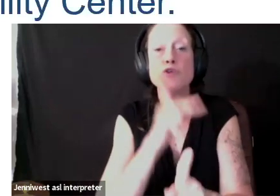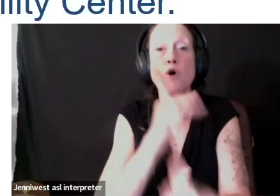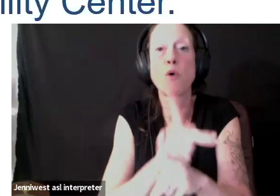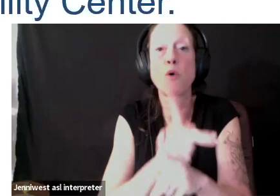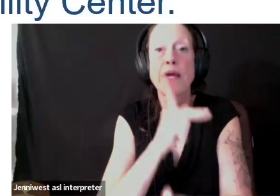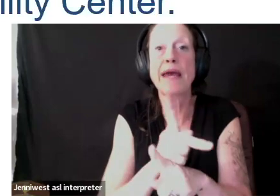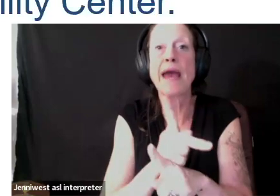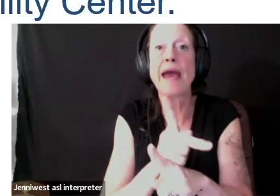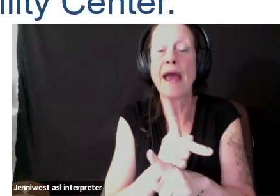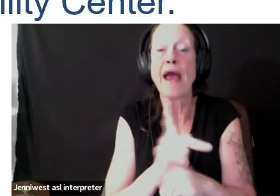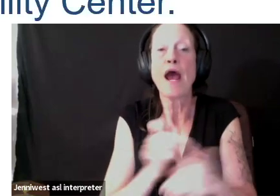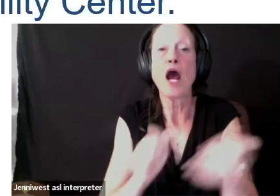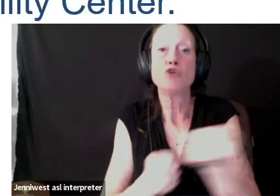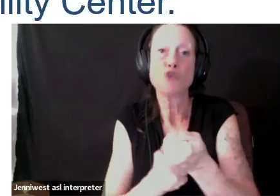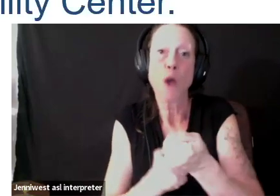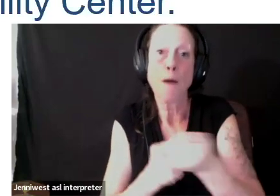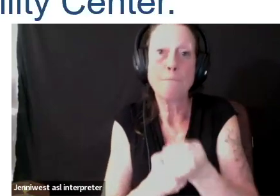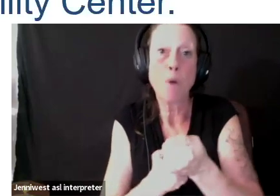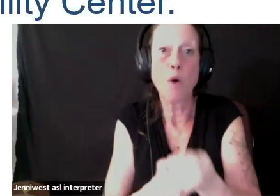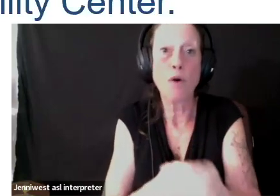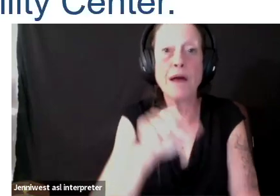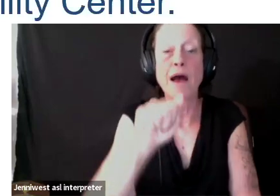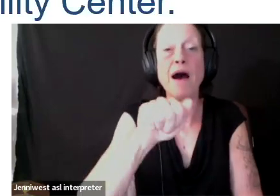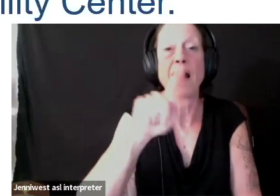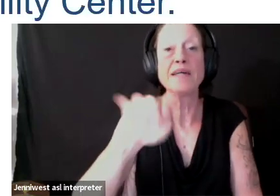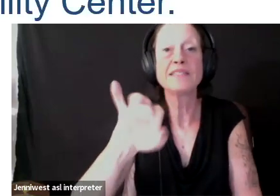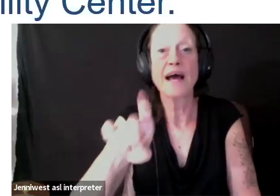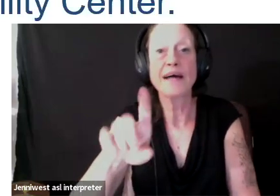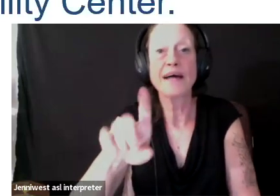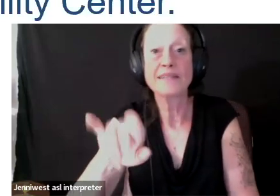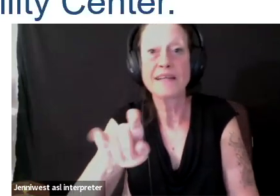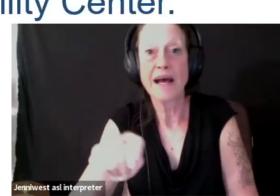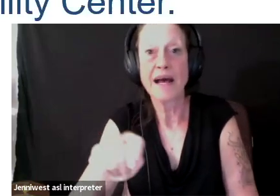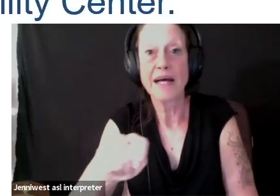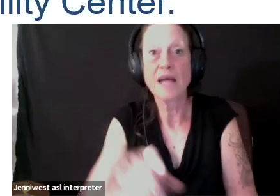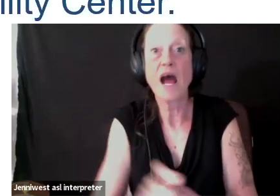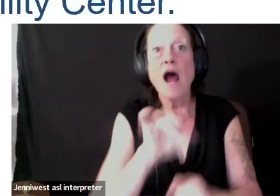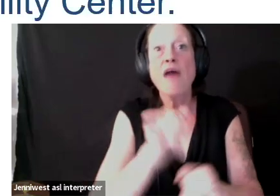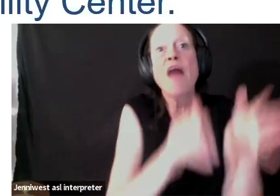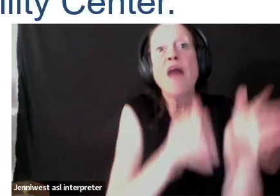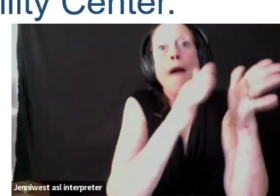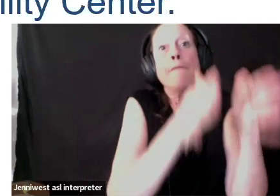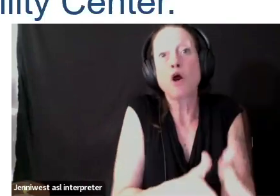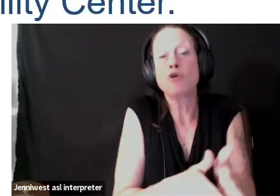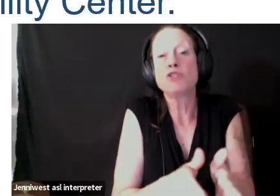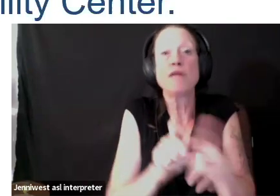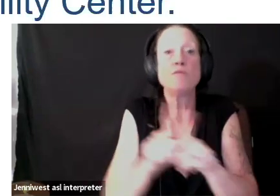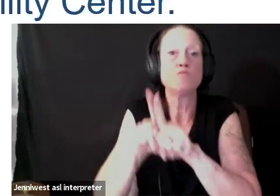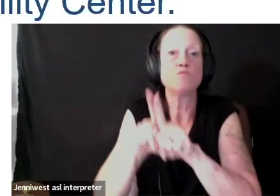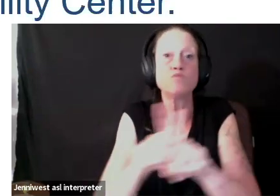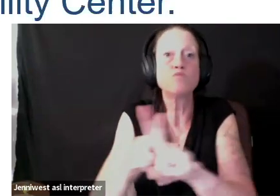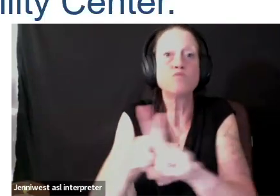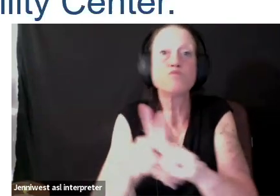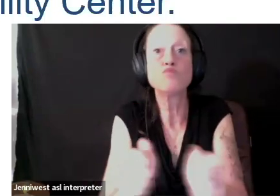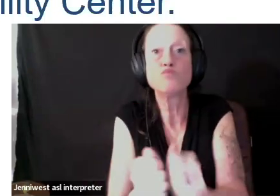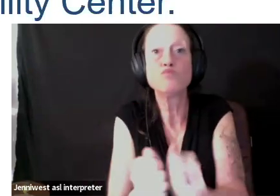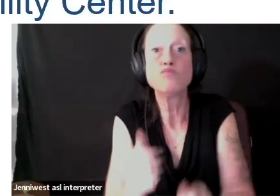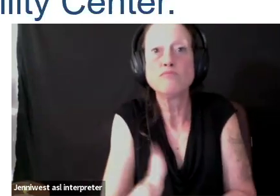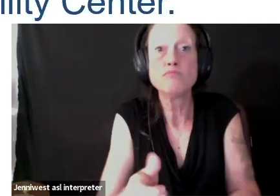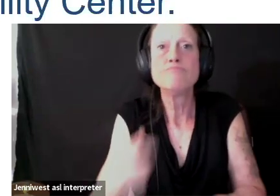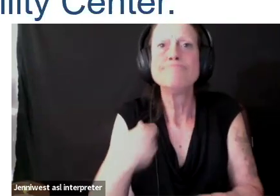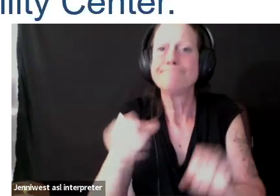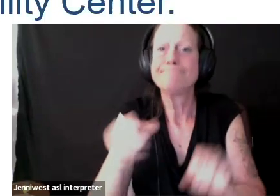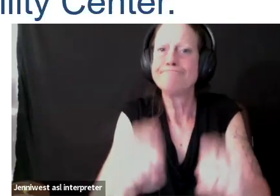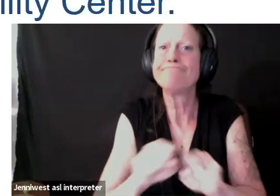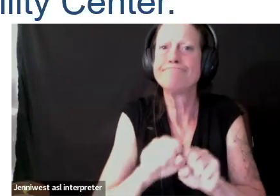the ride-on bus are free for people who have this card. And this people can also have a PCA,